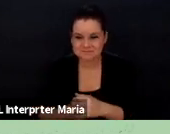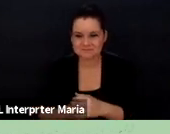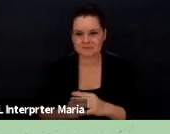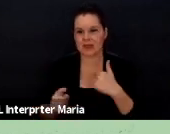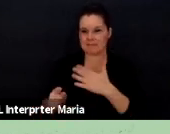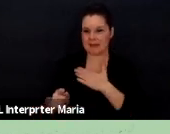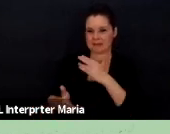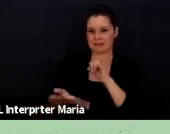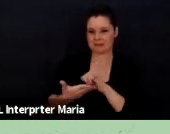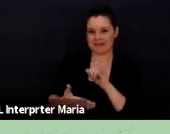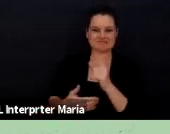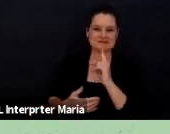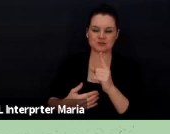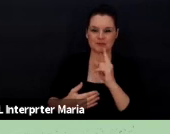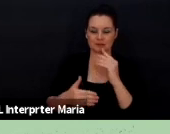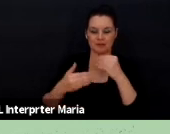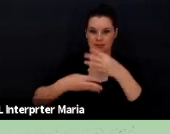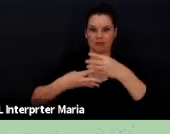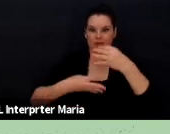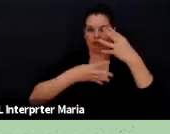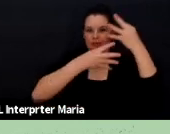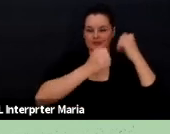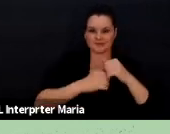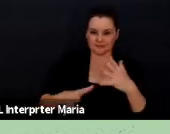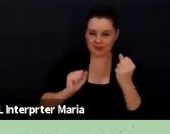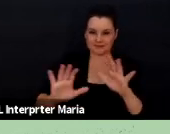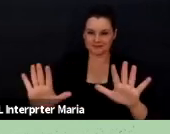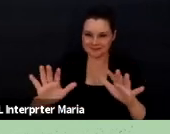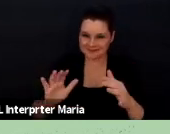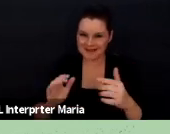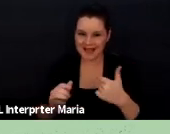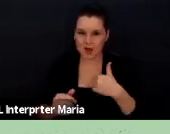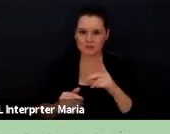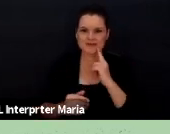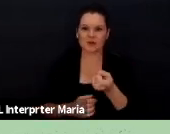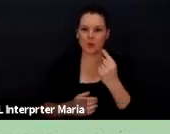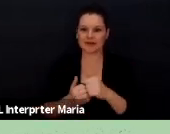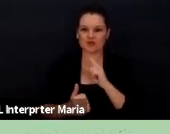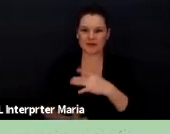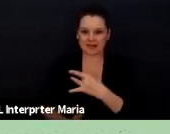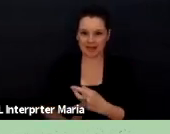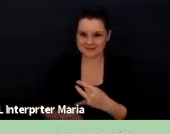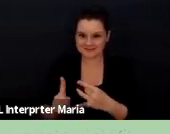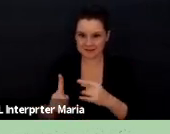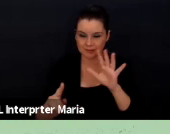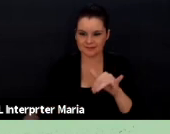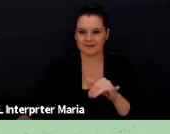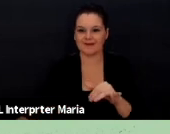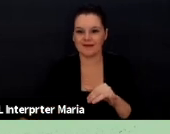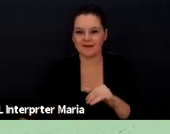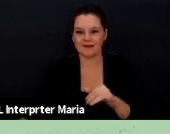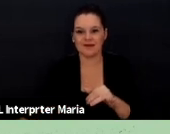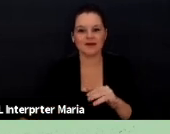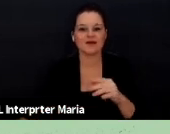to. It's moving so fast. Thank you guys for dropping. I was like, there was one that I really liked. Continuing